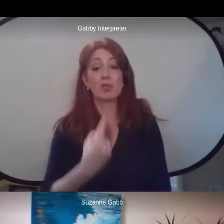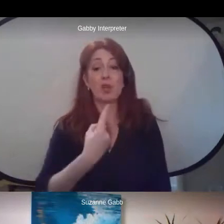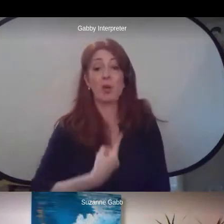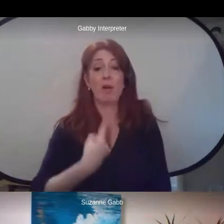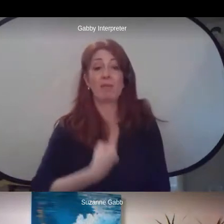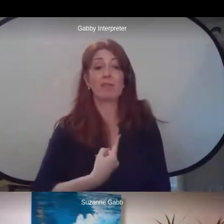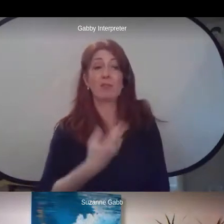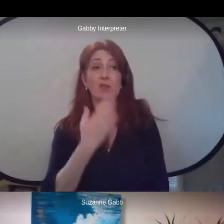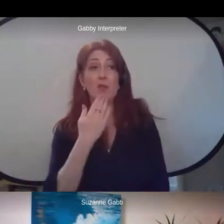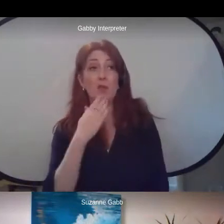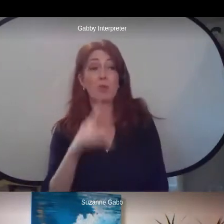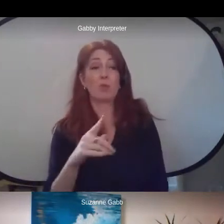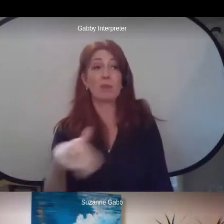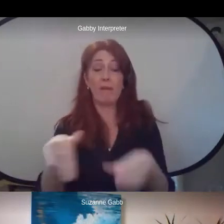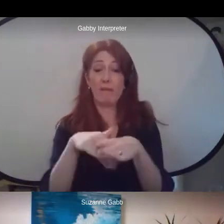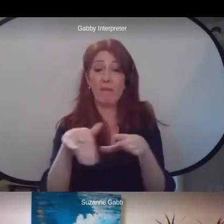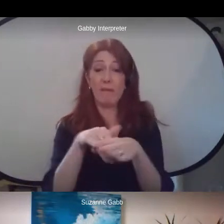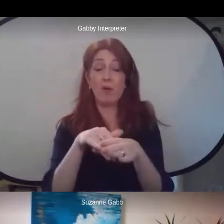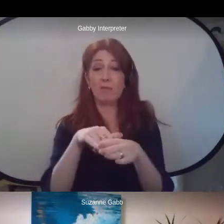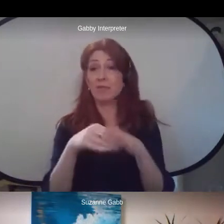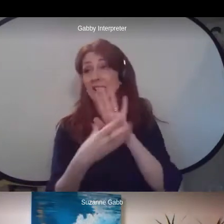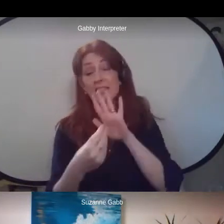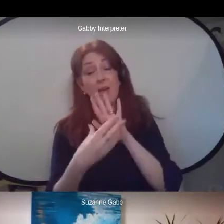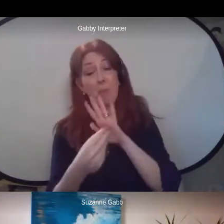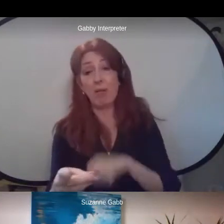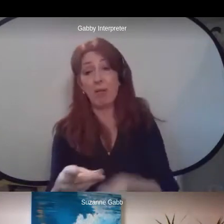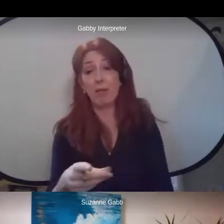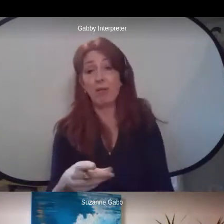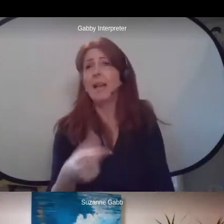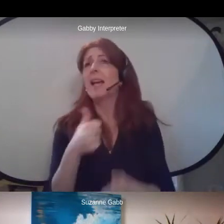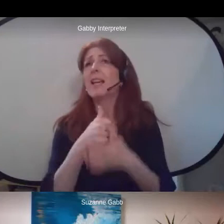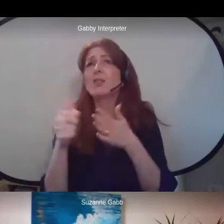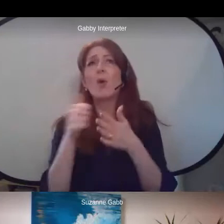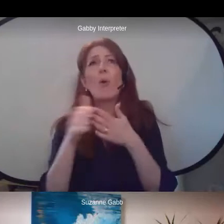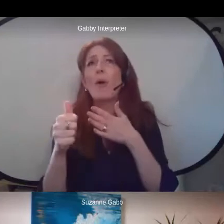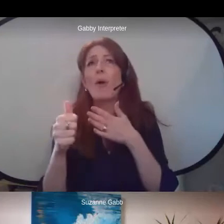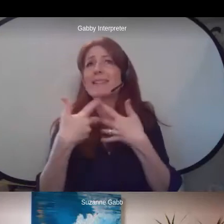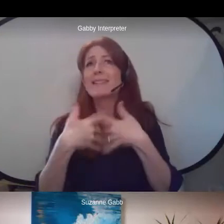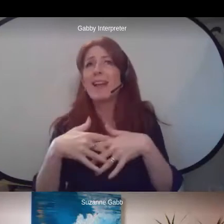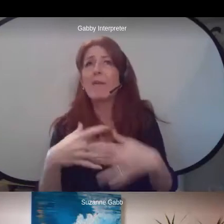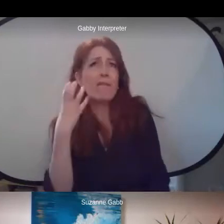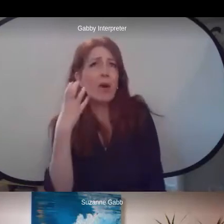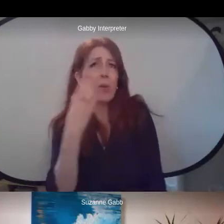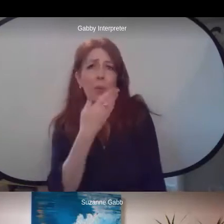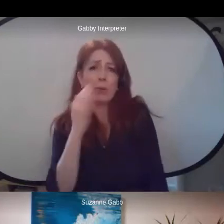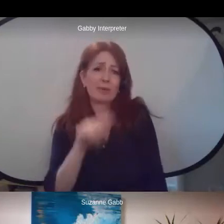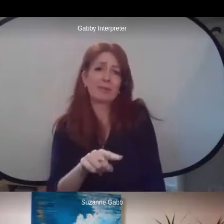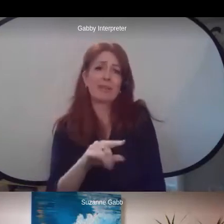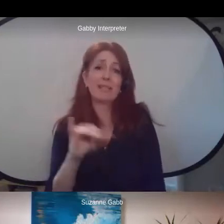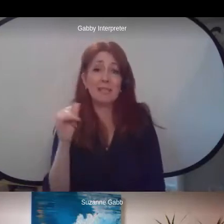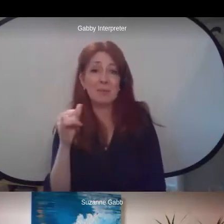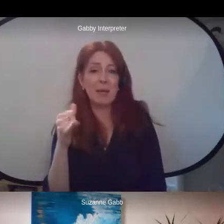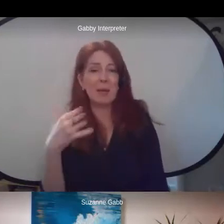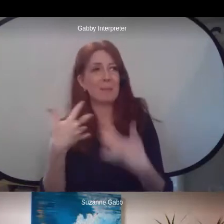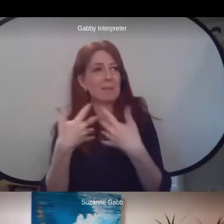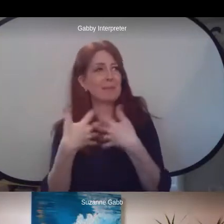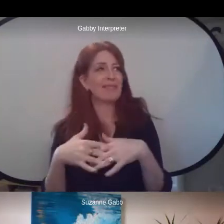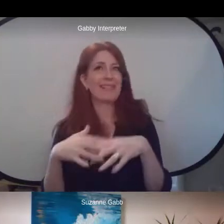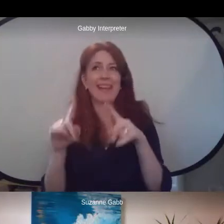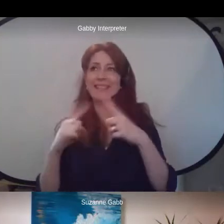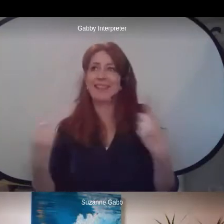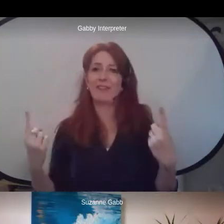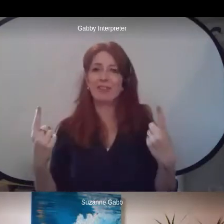myself is a prime example of that. And don't always think that tech is your phone, right? Sometimes tech isn't your phone. Sometimes tech is something